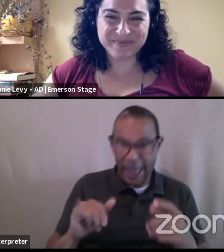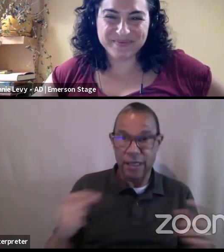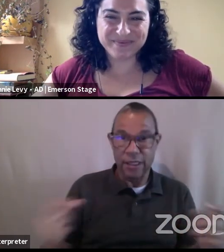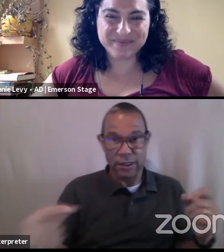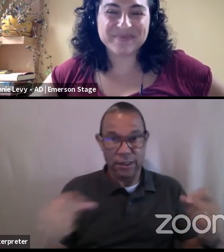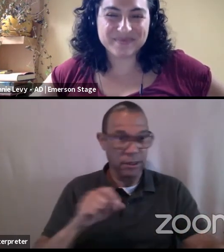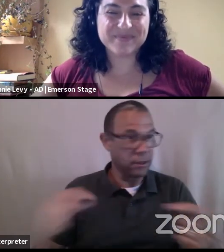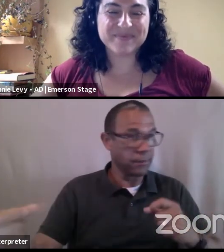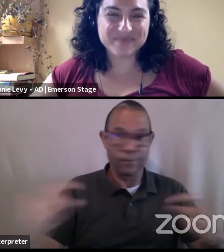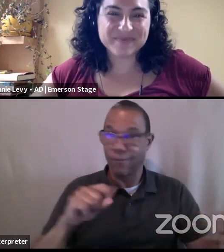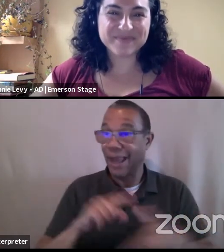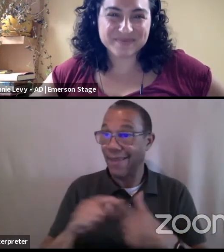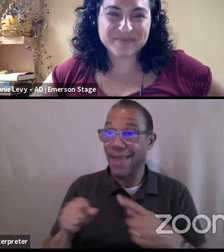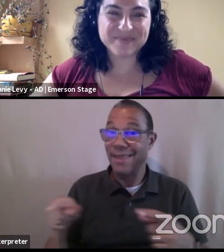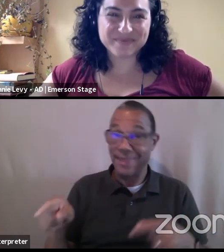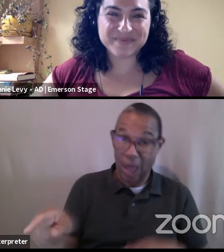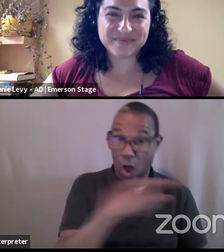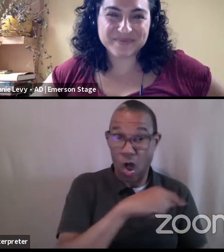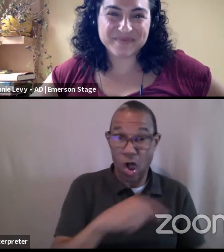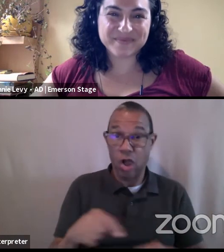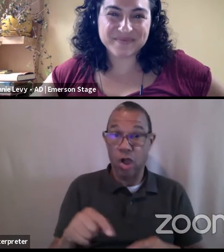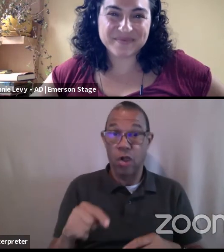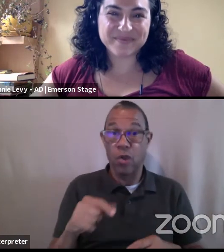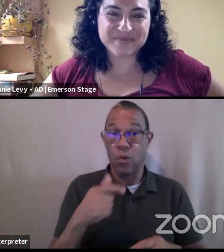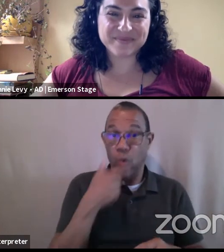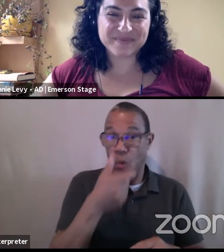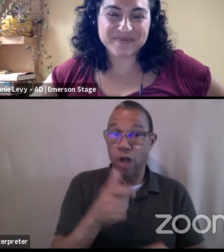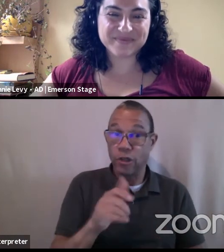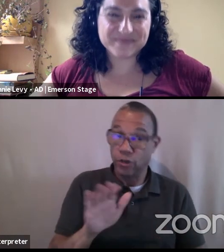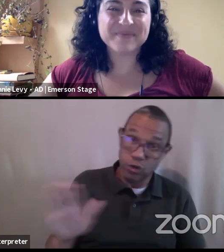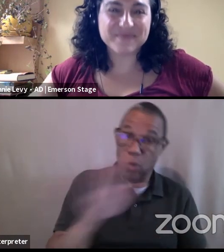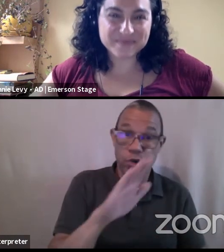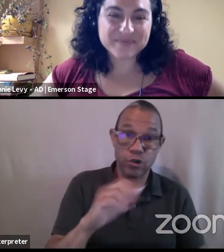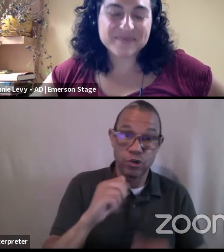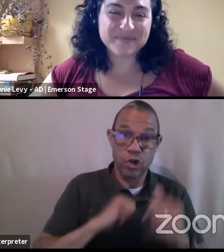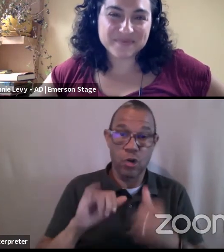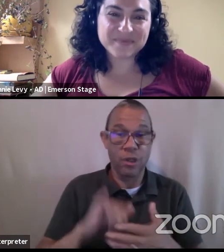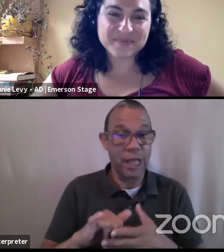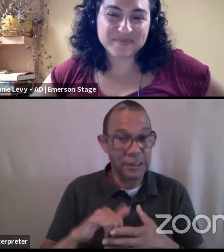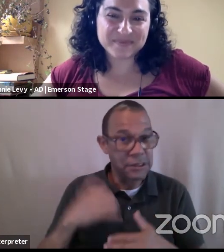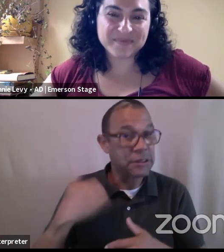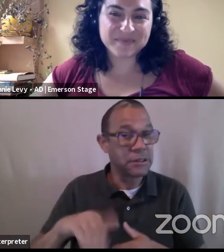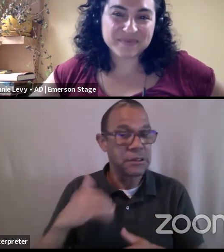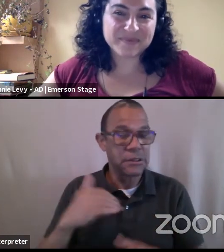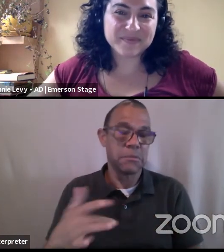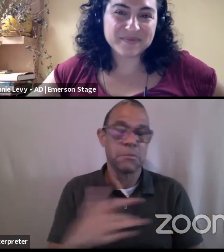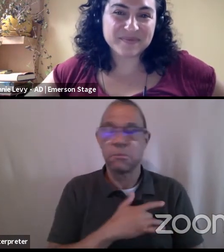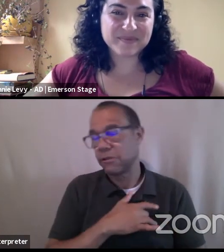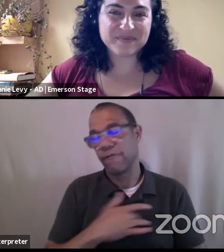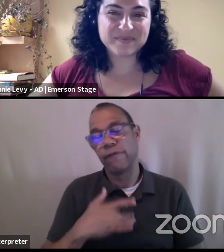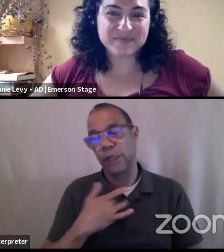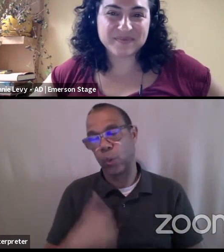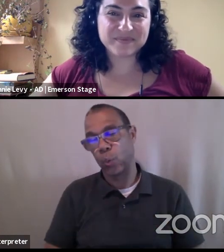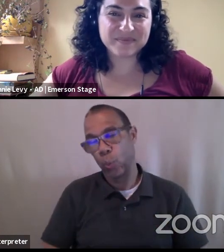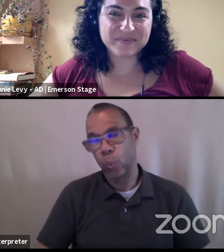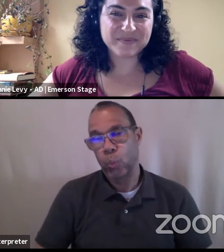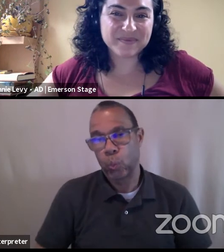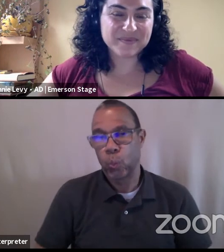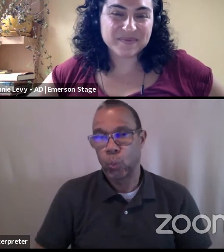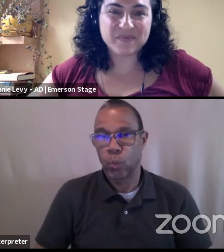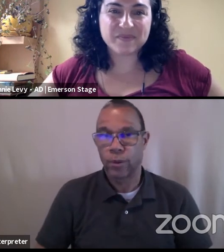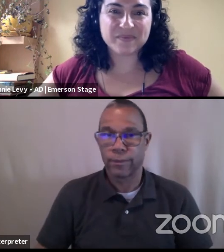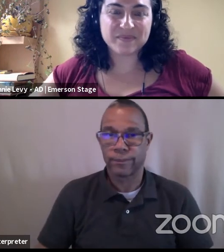in to see your show and it's just an incredible feeling i and the thing is that i see uh you